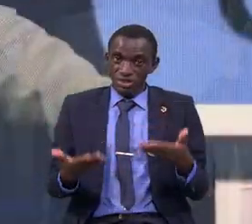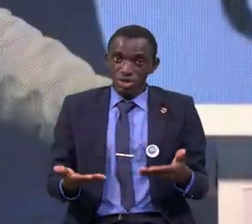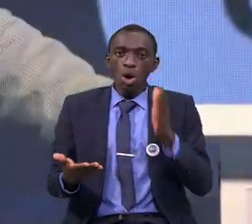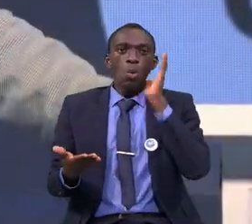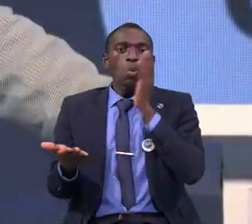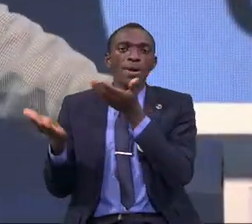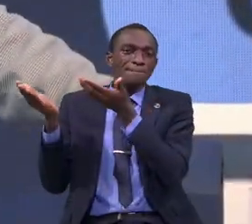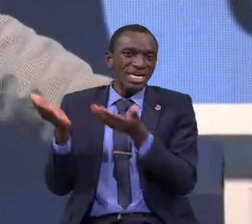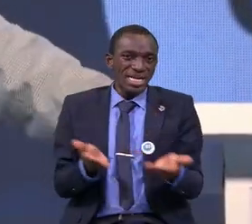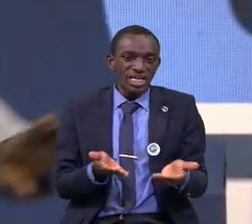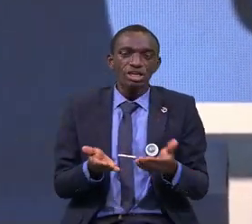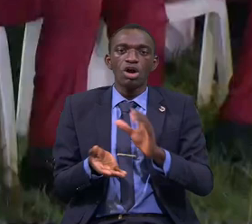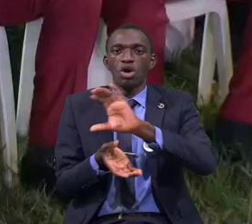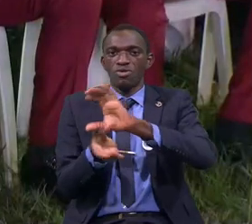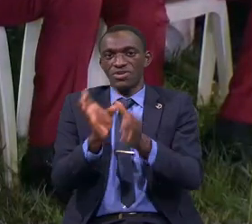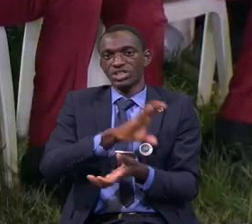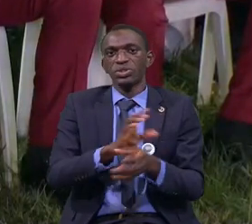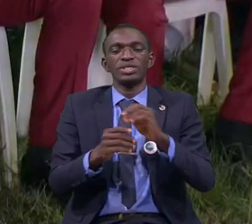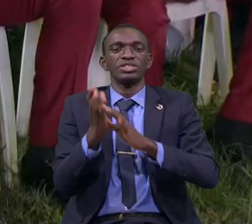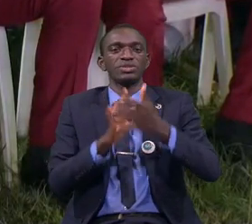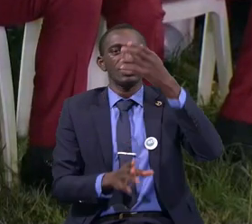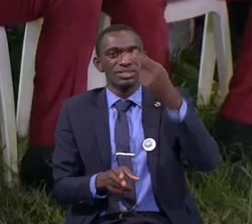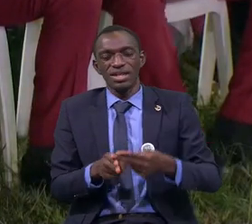bring conversion.